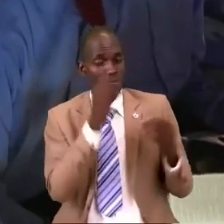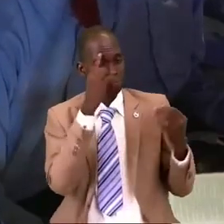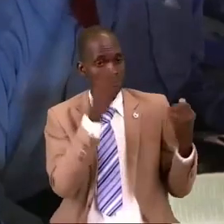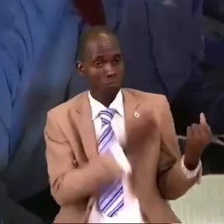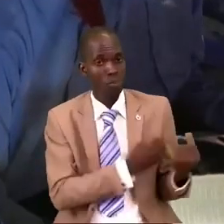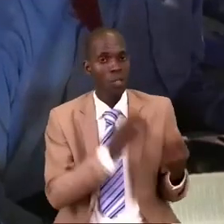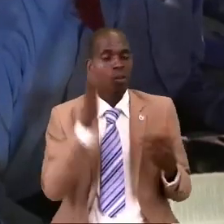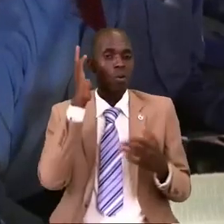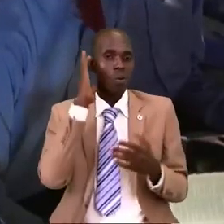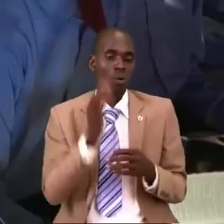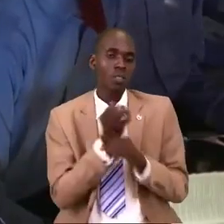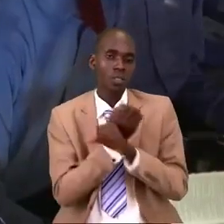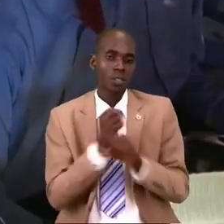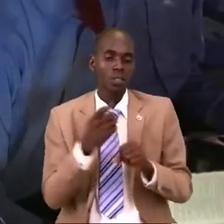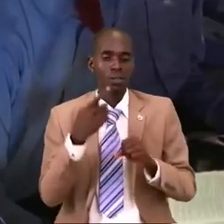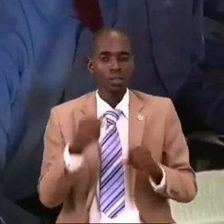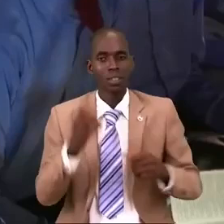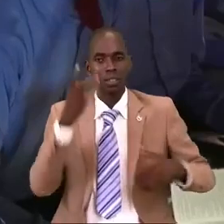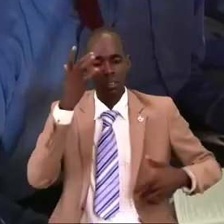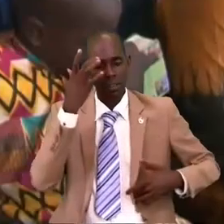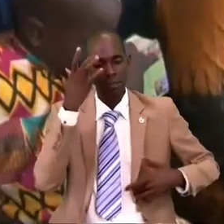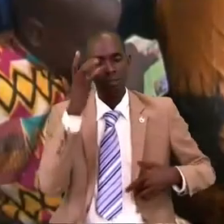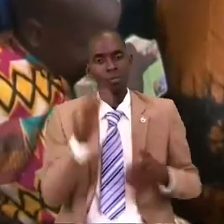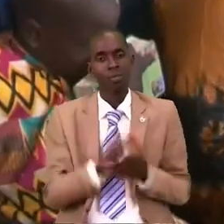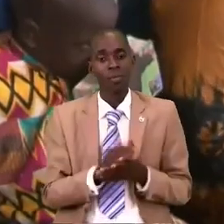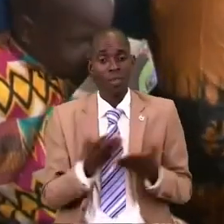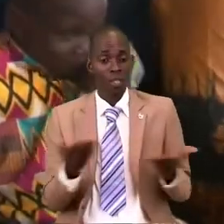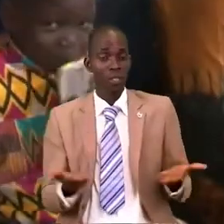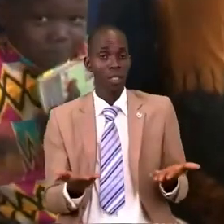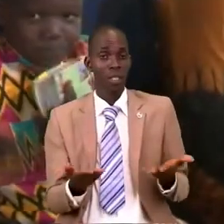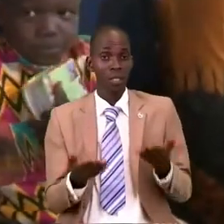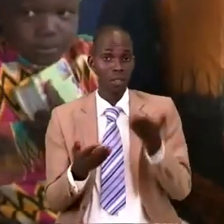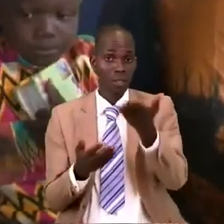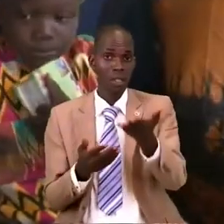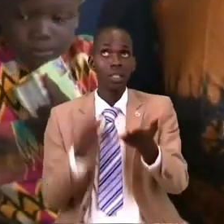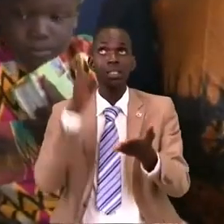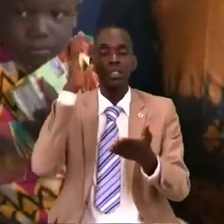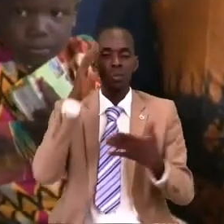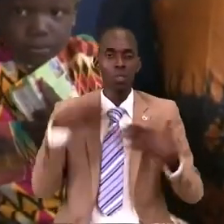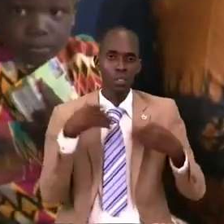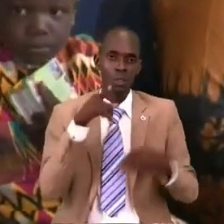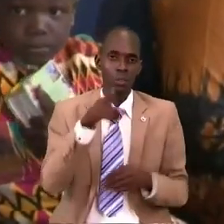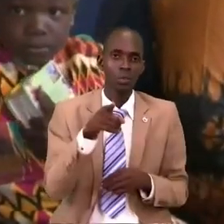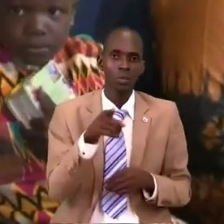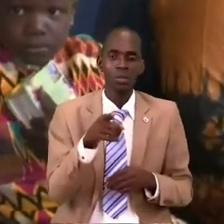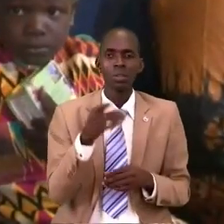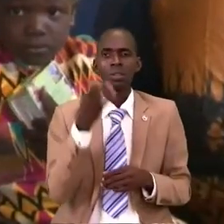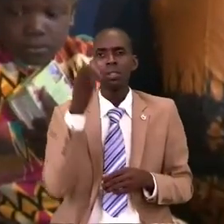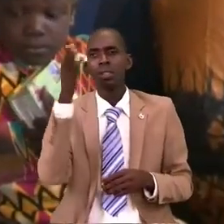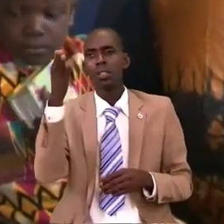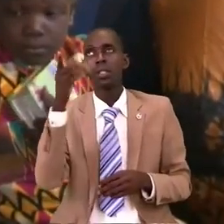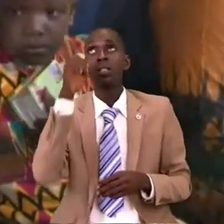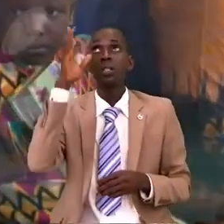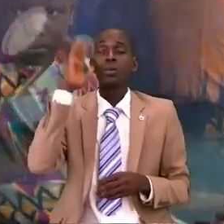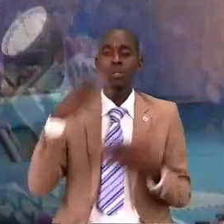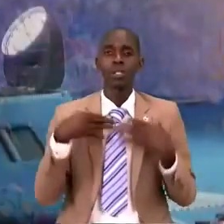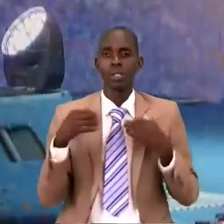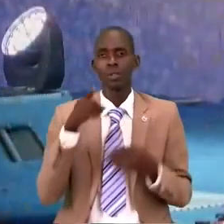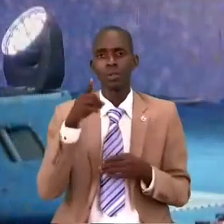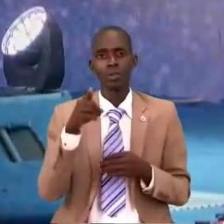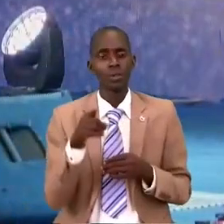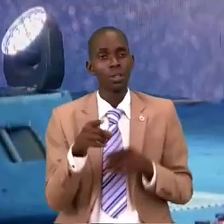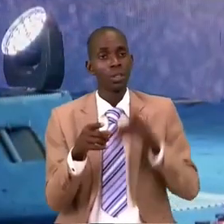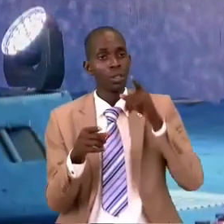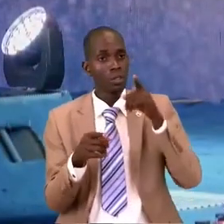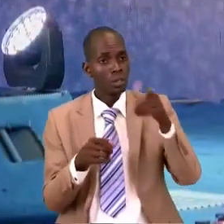you. Over there, he'll set you free. Online, everywhere, just focus your heart on